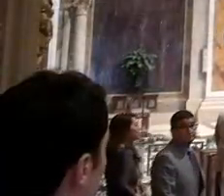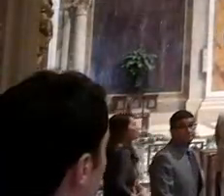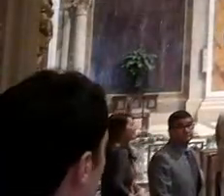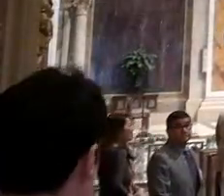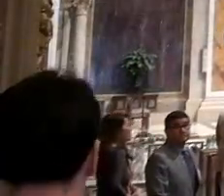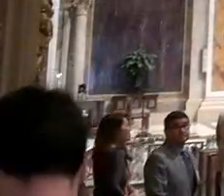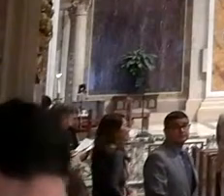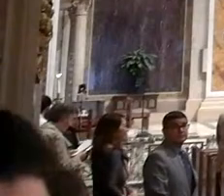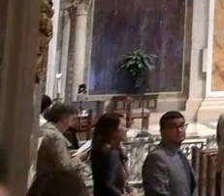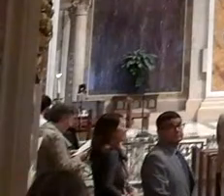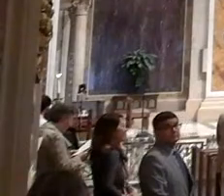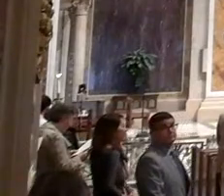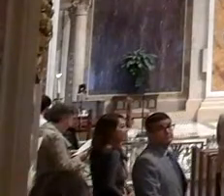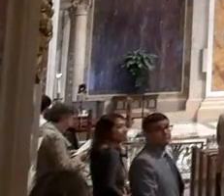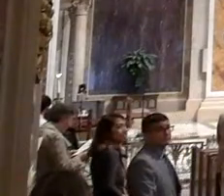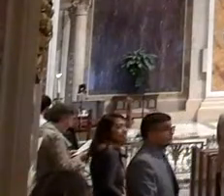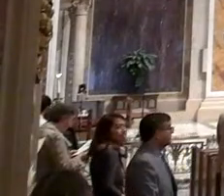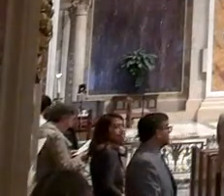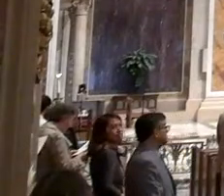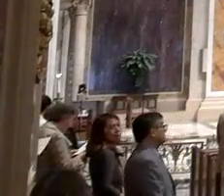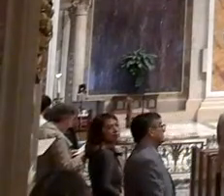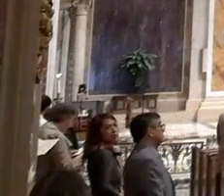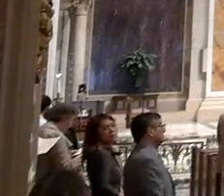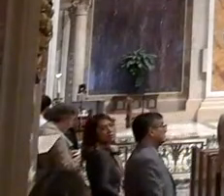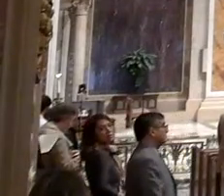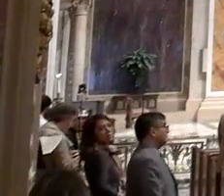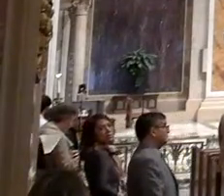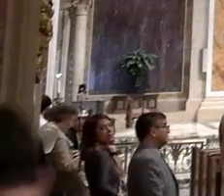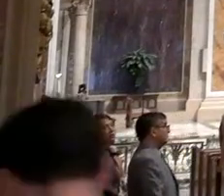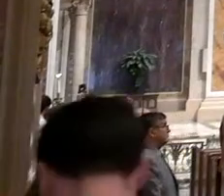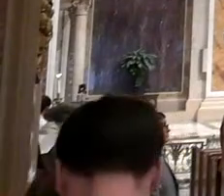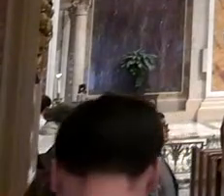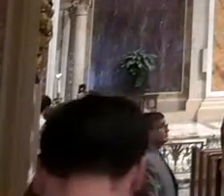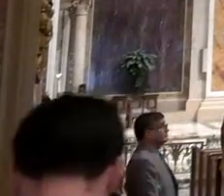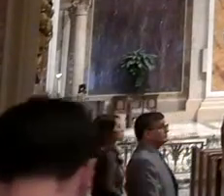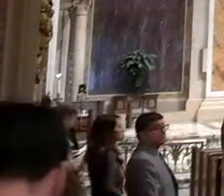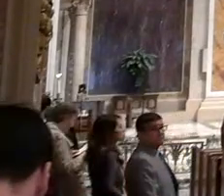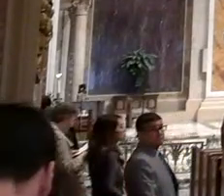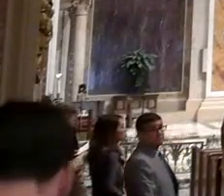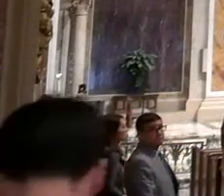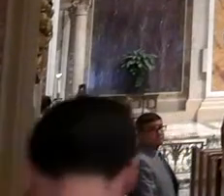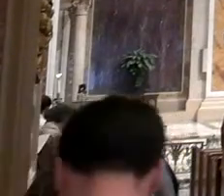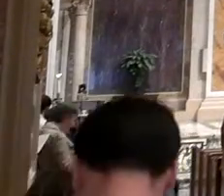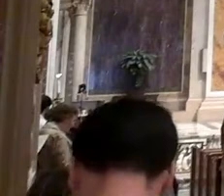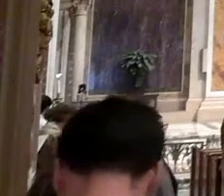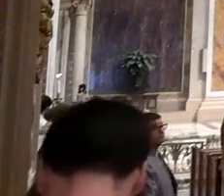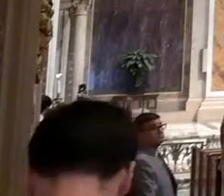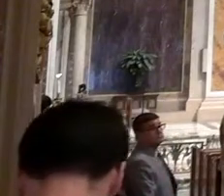Till all the world.